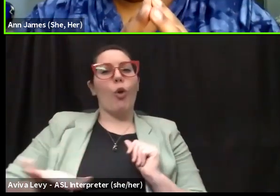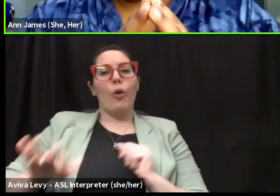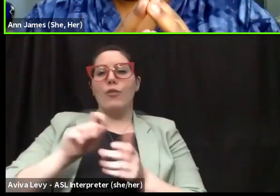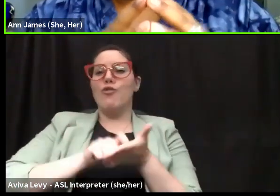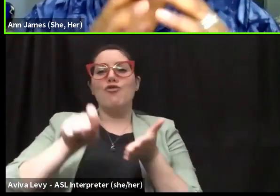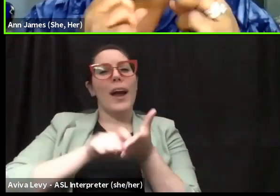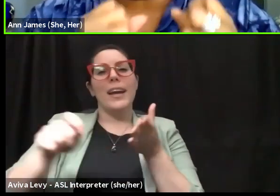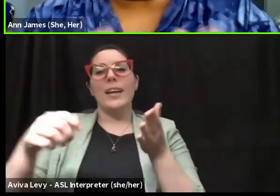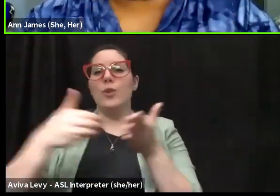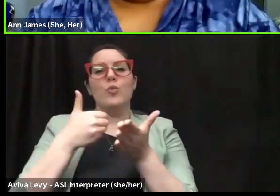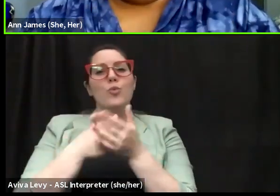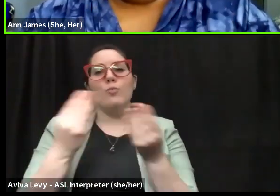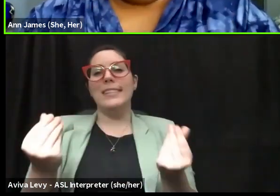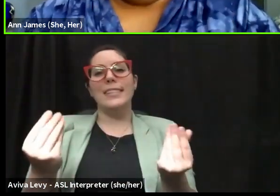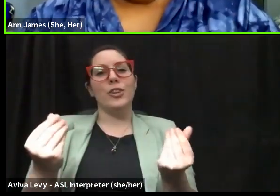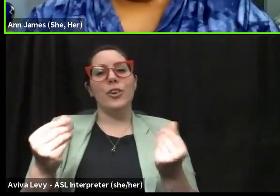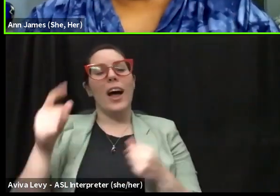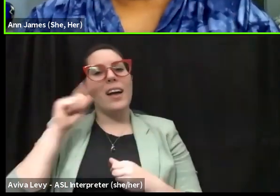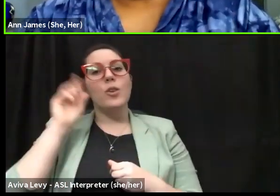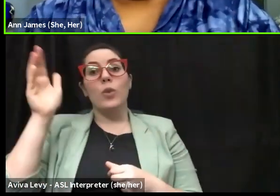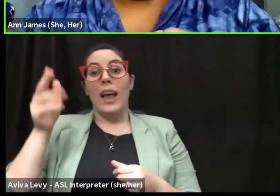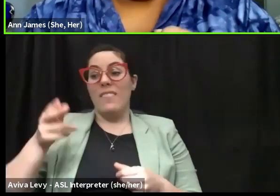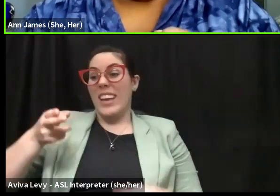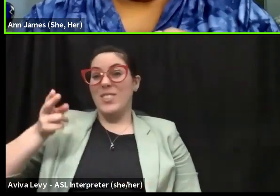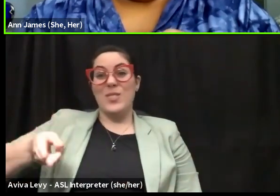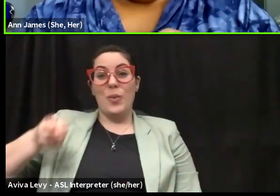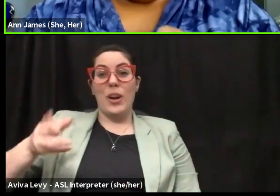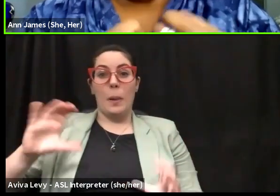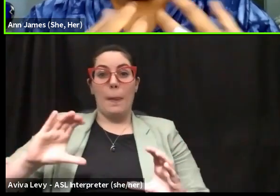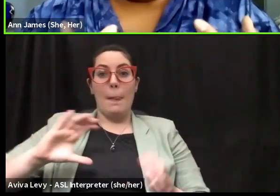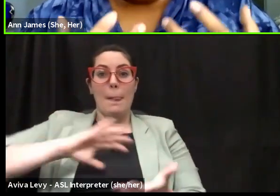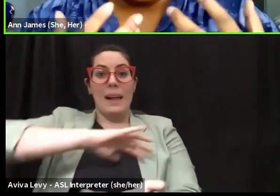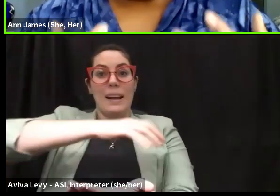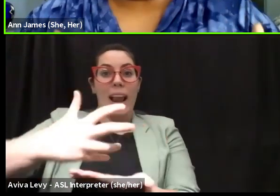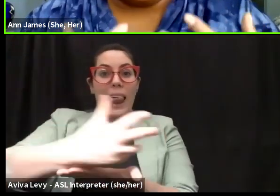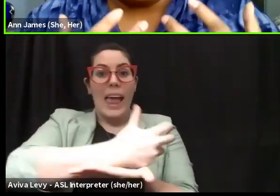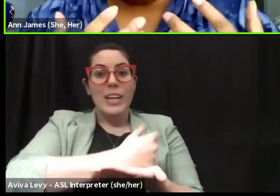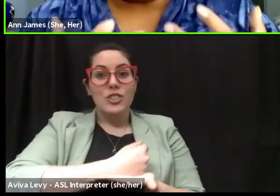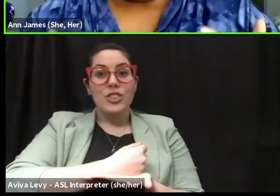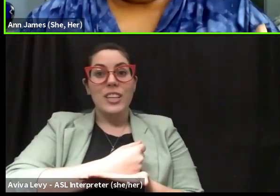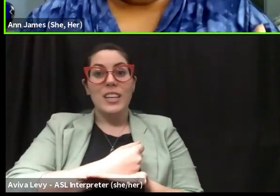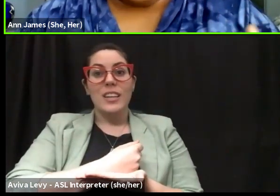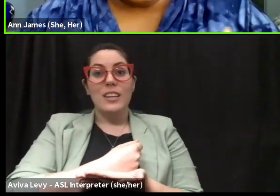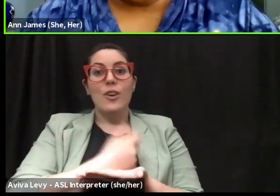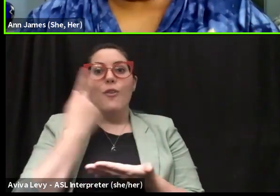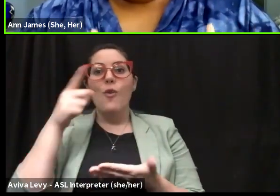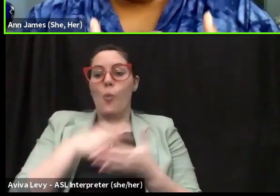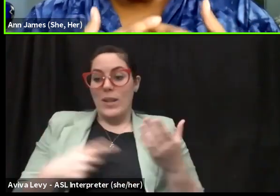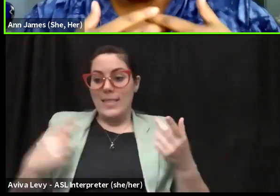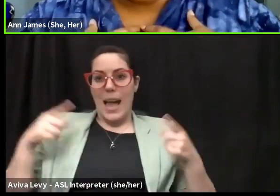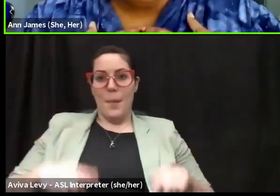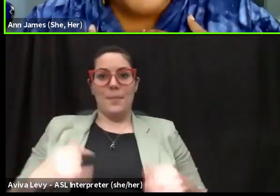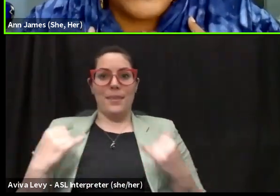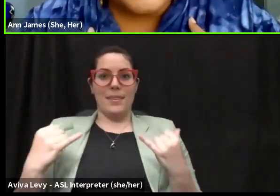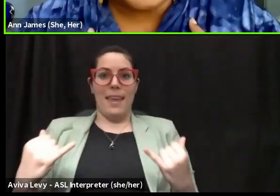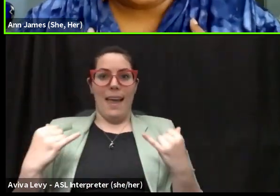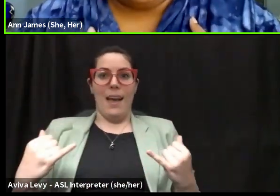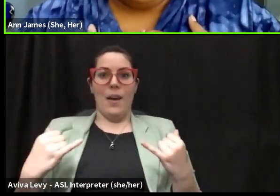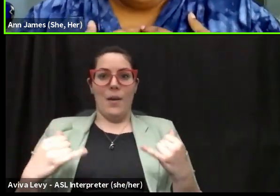a historic collection of what is happening now. And